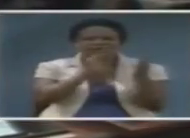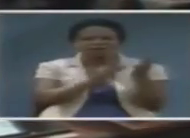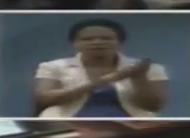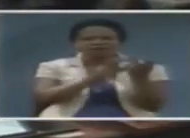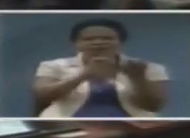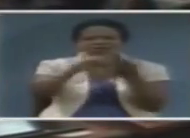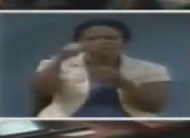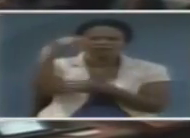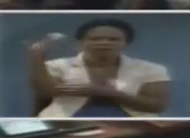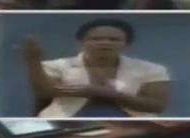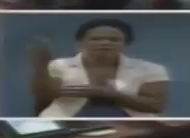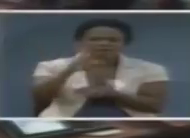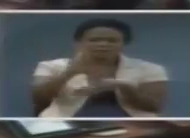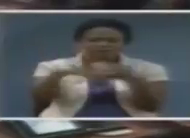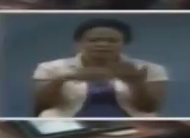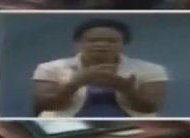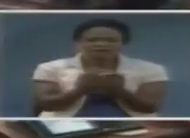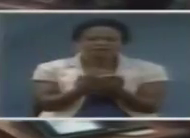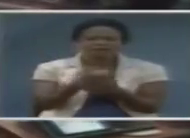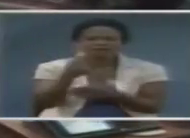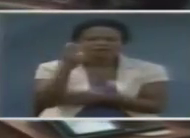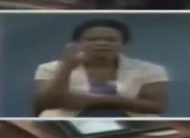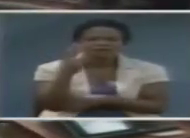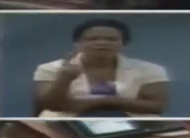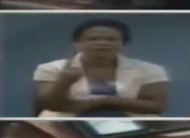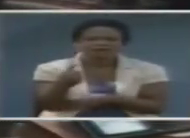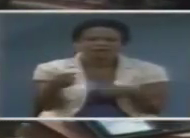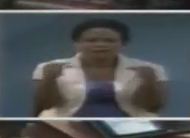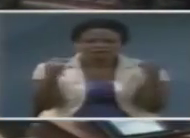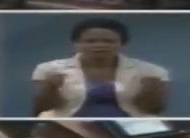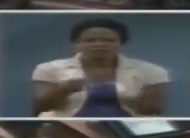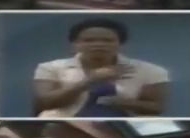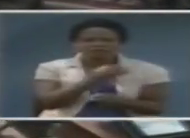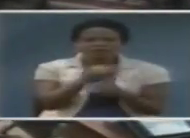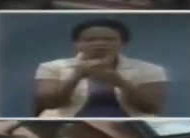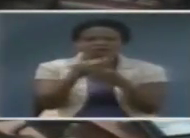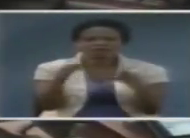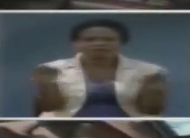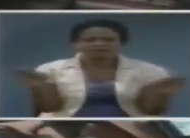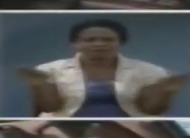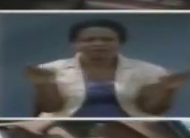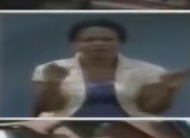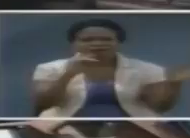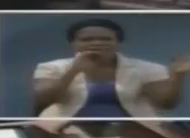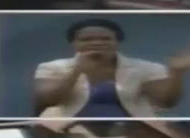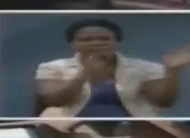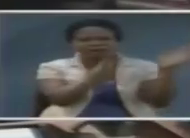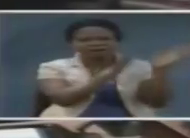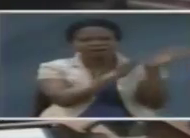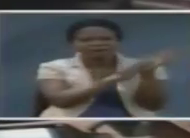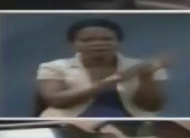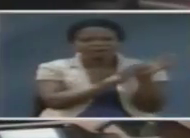Zambia, praise to thee, oh one, strong and